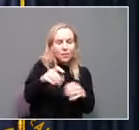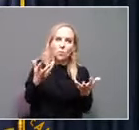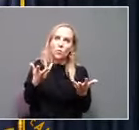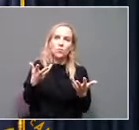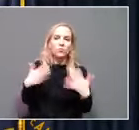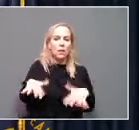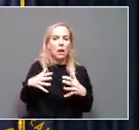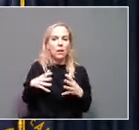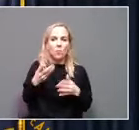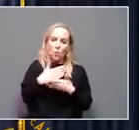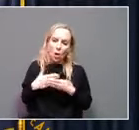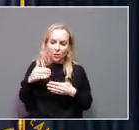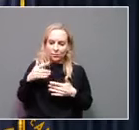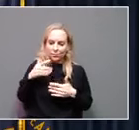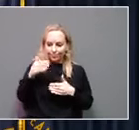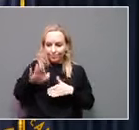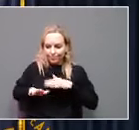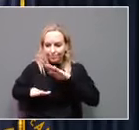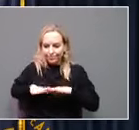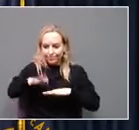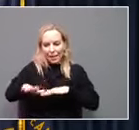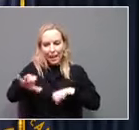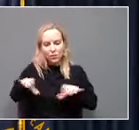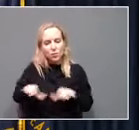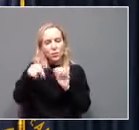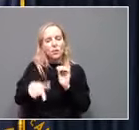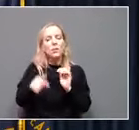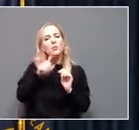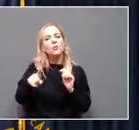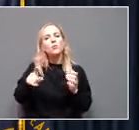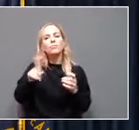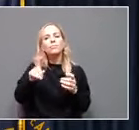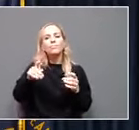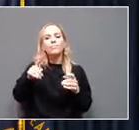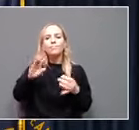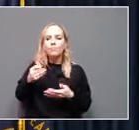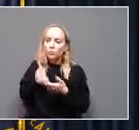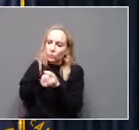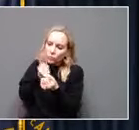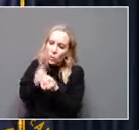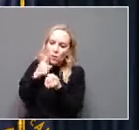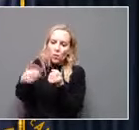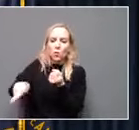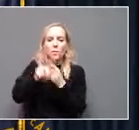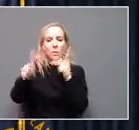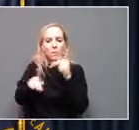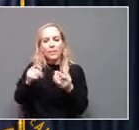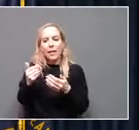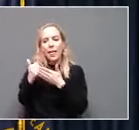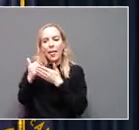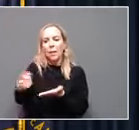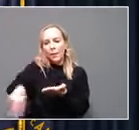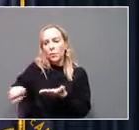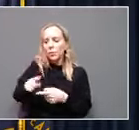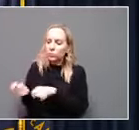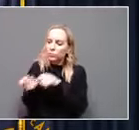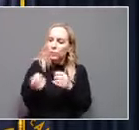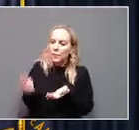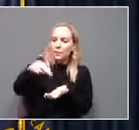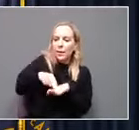we initially wrap our arms around all these folks, and then we help them get back up to their feet as we take steps